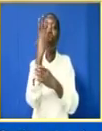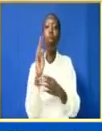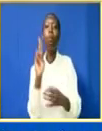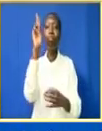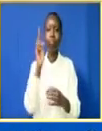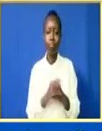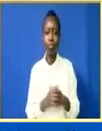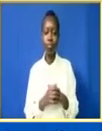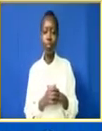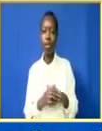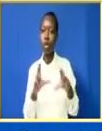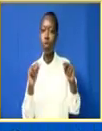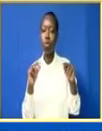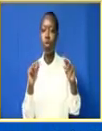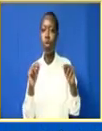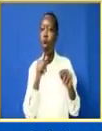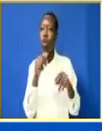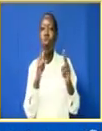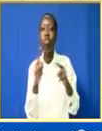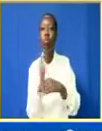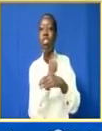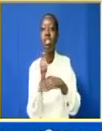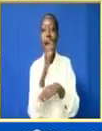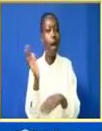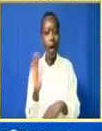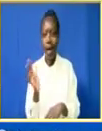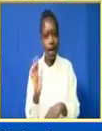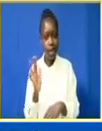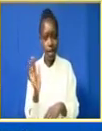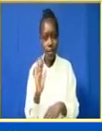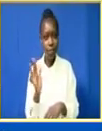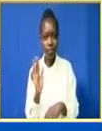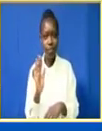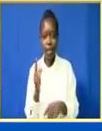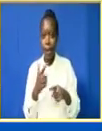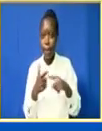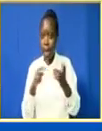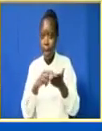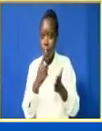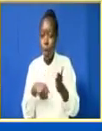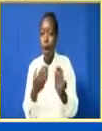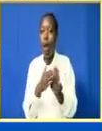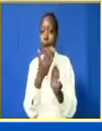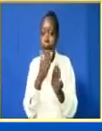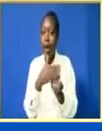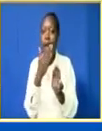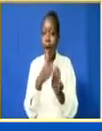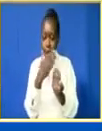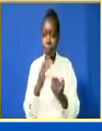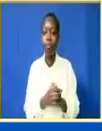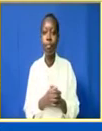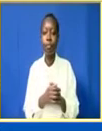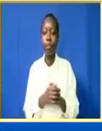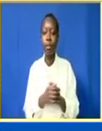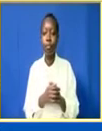No. Stop picturing it as you're talking to the tree training. And telling... Tree grow up. No, you don't tell them that. How do you train plants to grow? To train